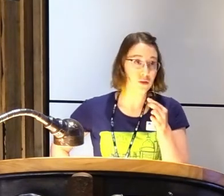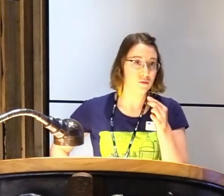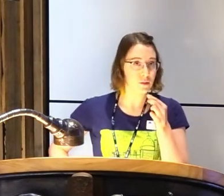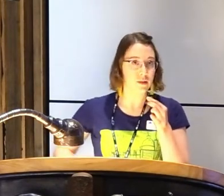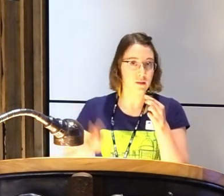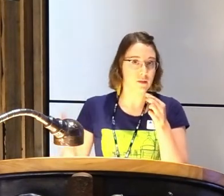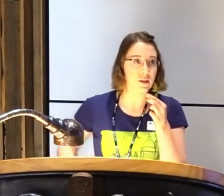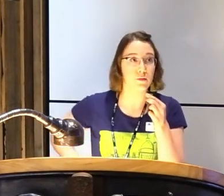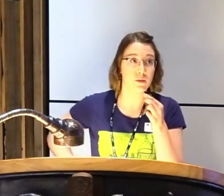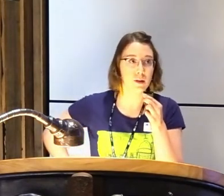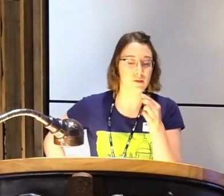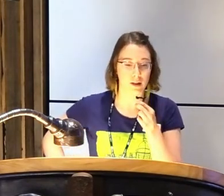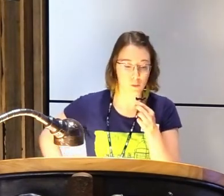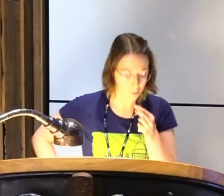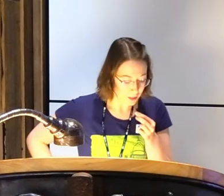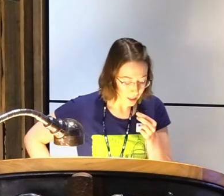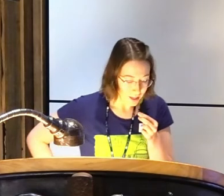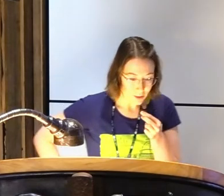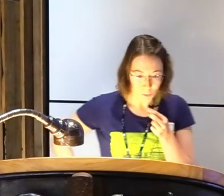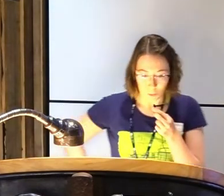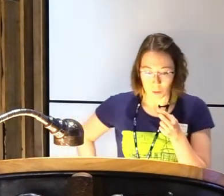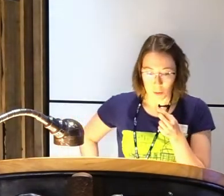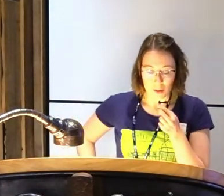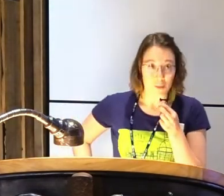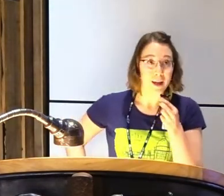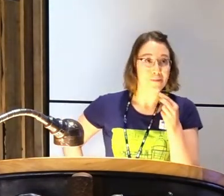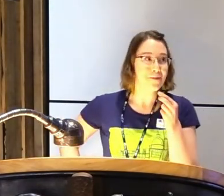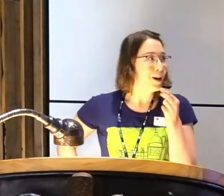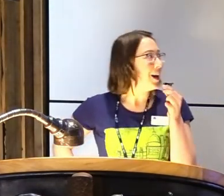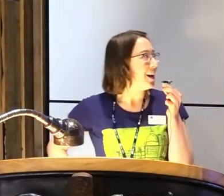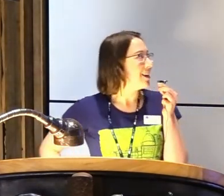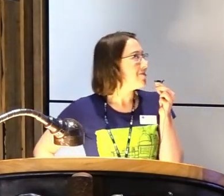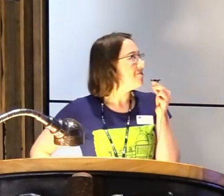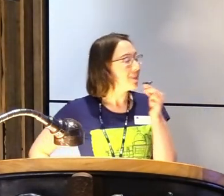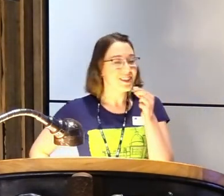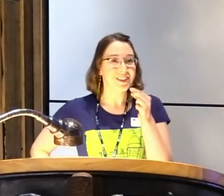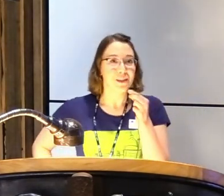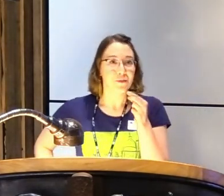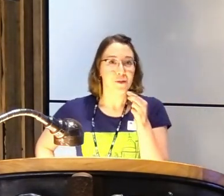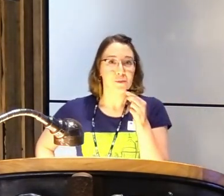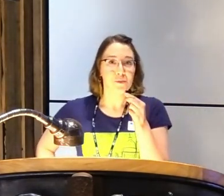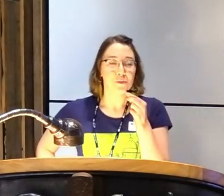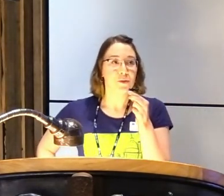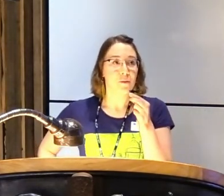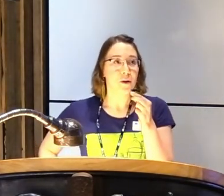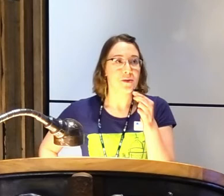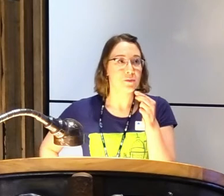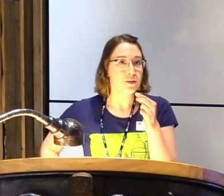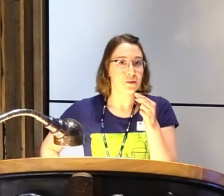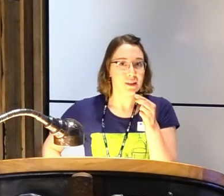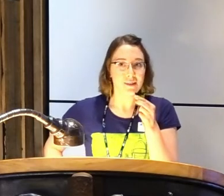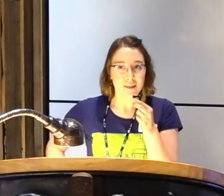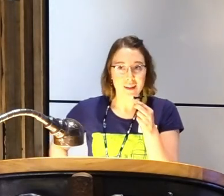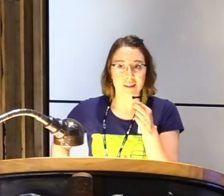We've got lots of freebies and stuff to give away as well, if that helps. So, the One Minute Weigham, this is a chance for people to come up